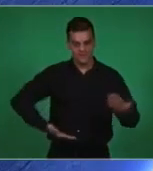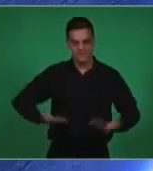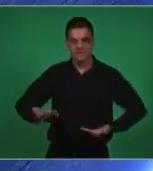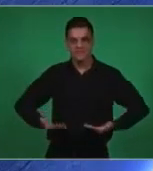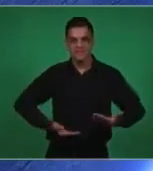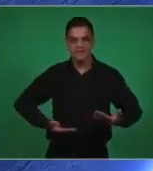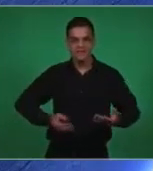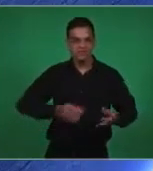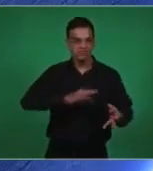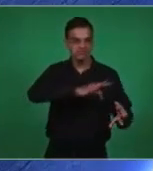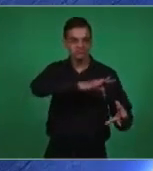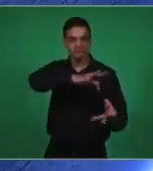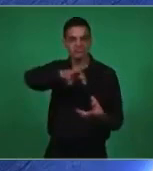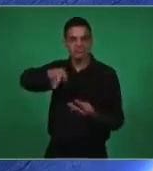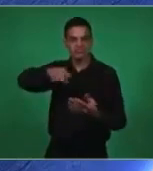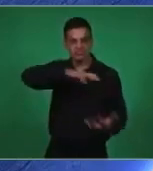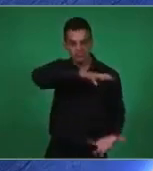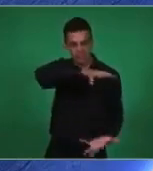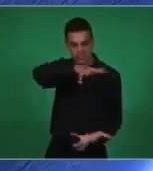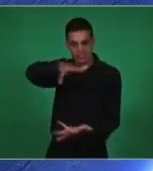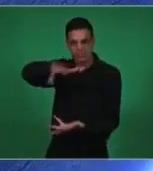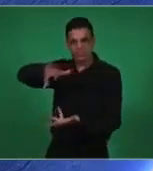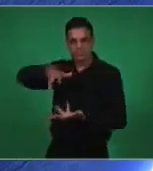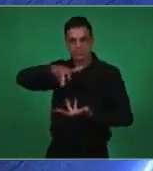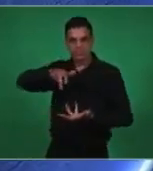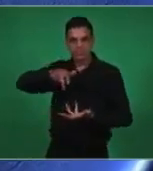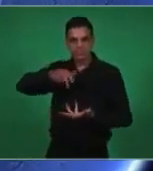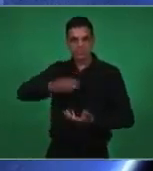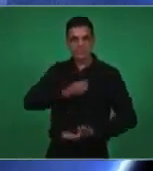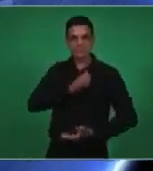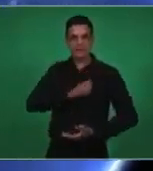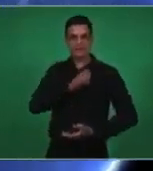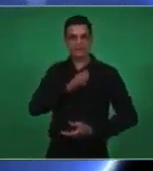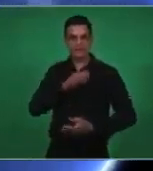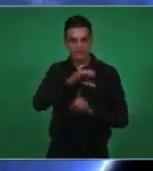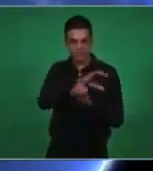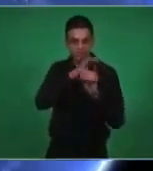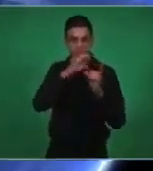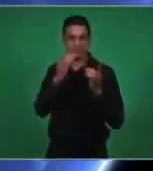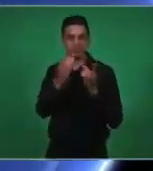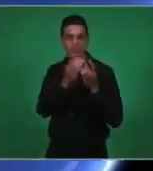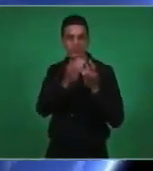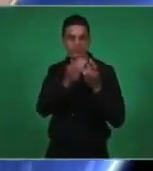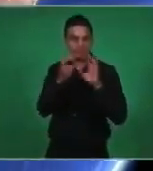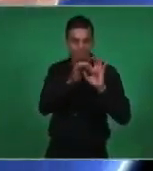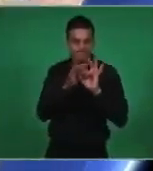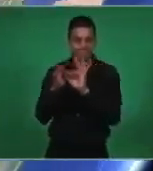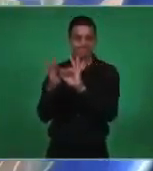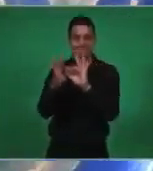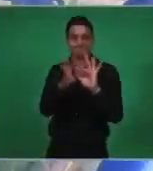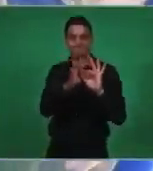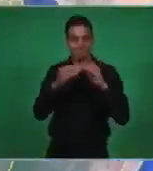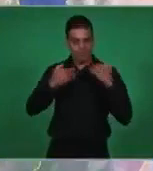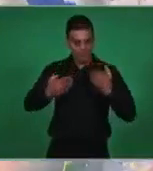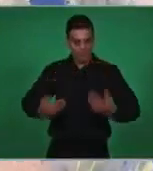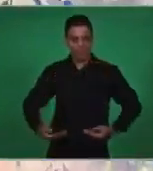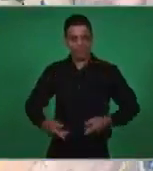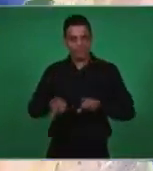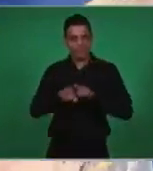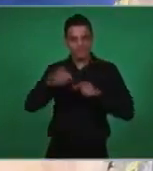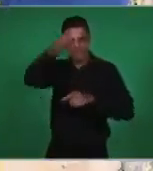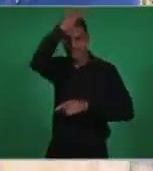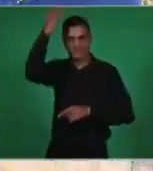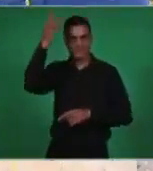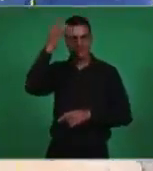Brethren from every part of the world participate on the same service jointly on the same body and on the